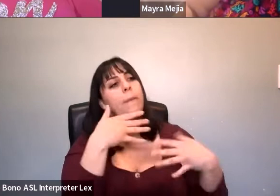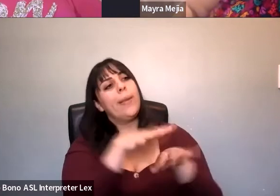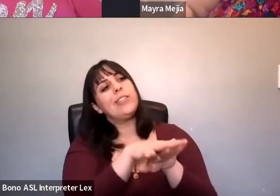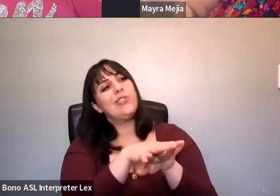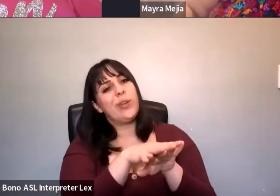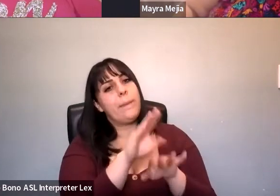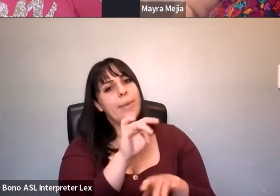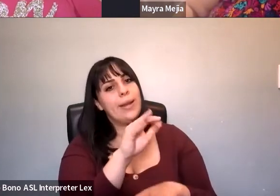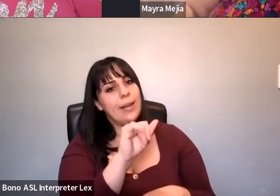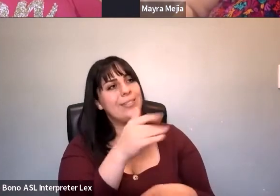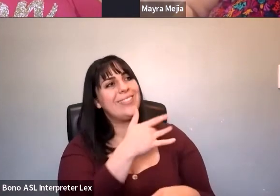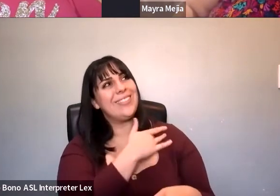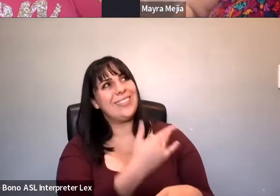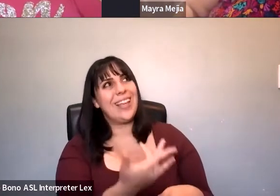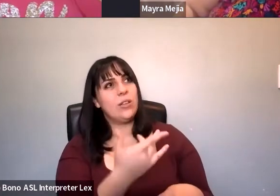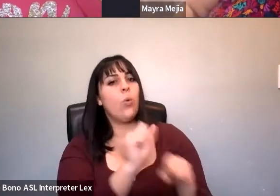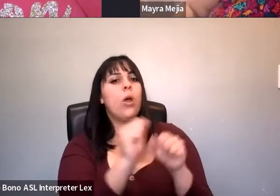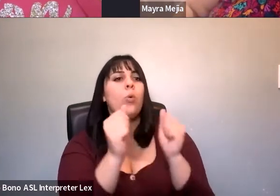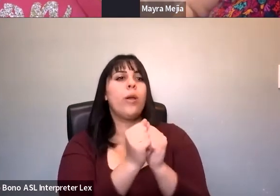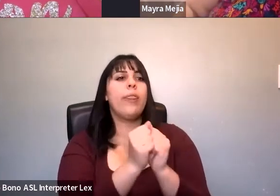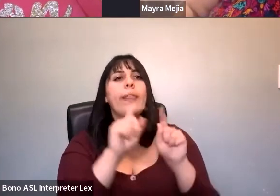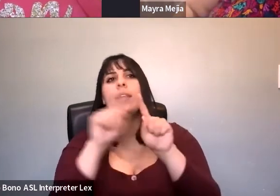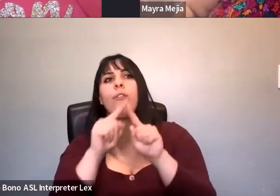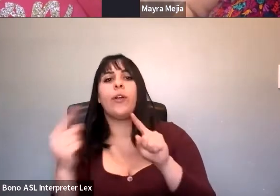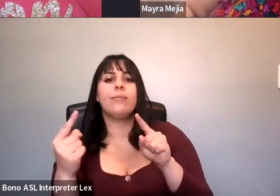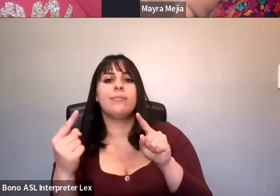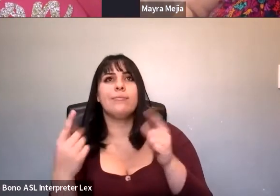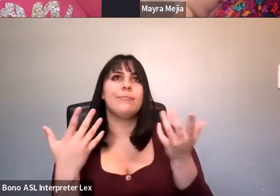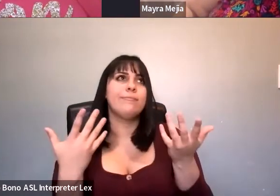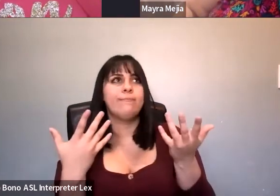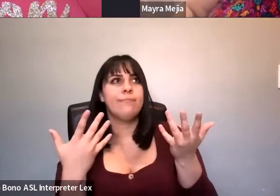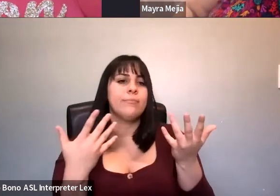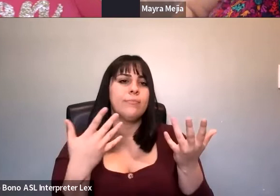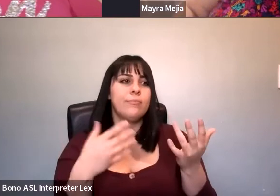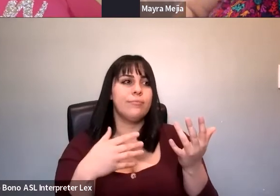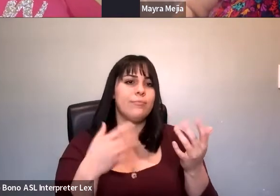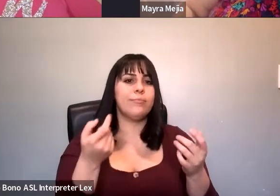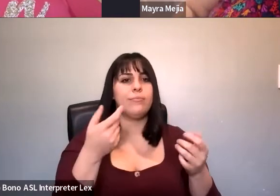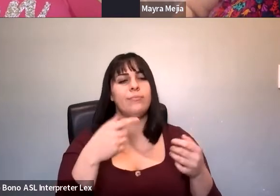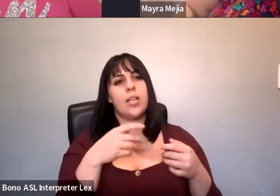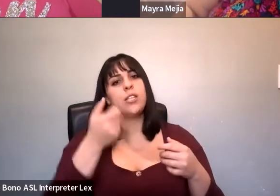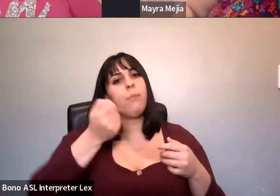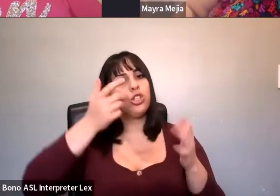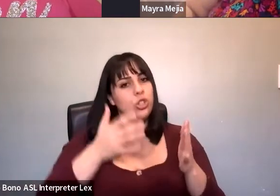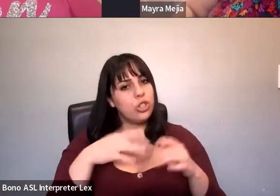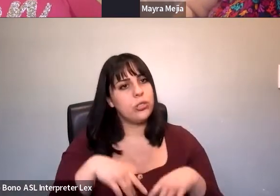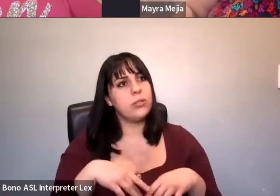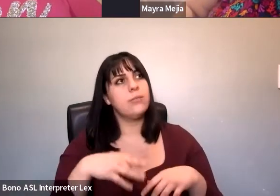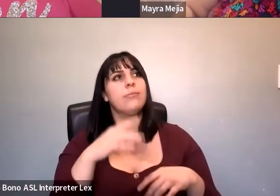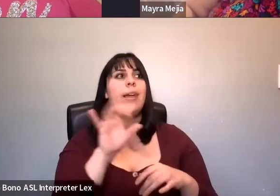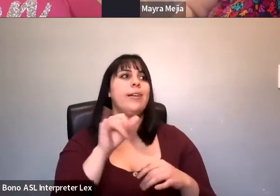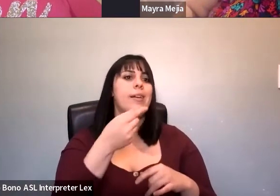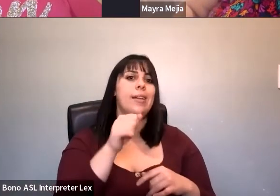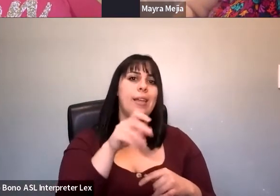lot of the times you have like the large brands like Levi's or like Gap or something like that. That have like